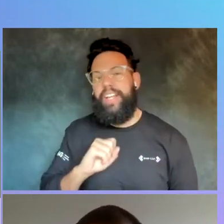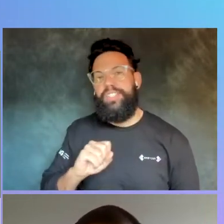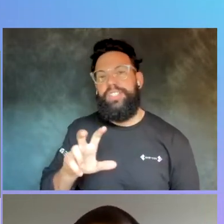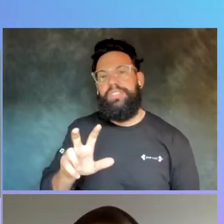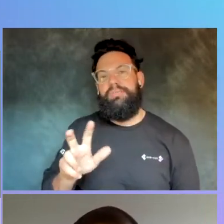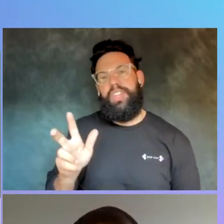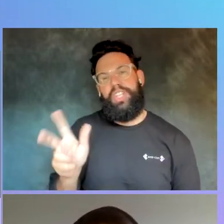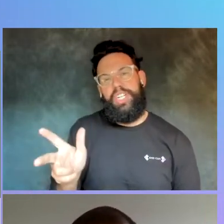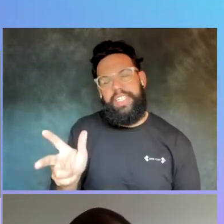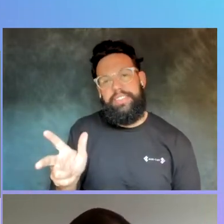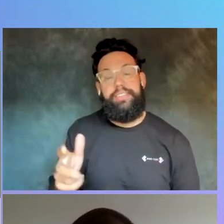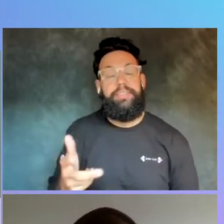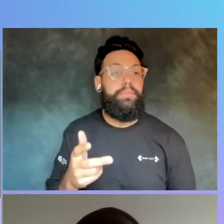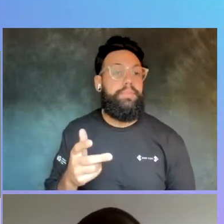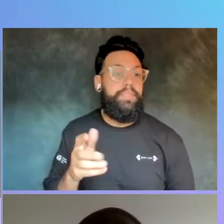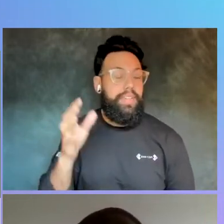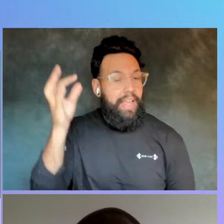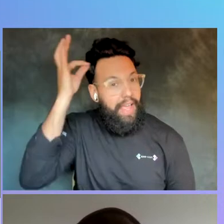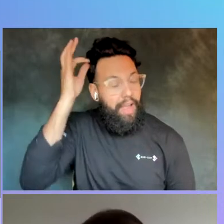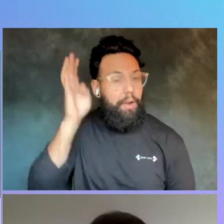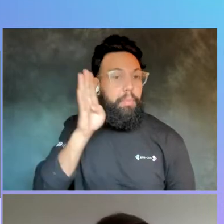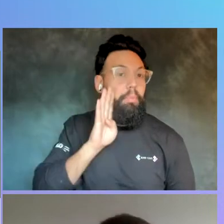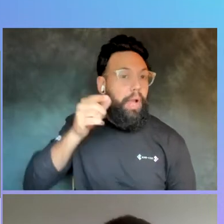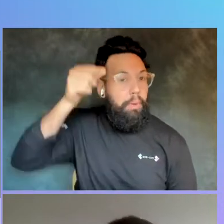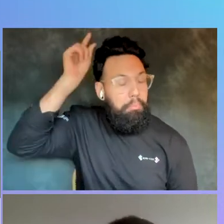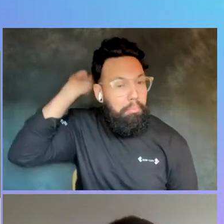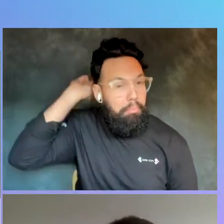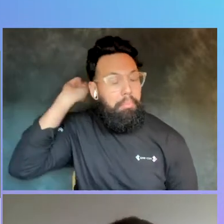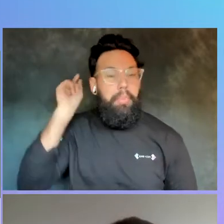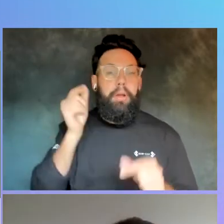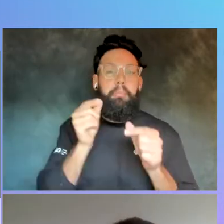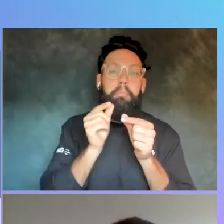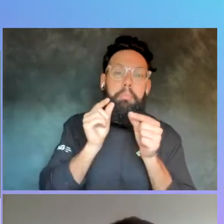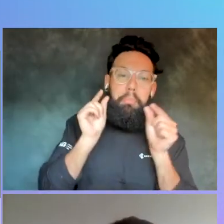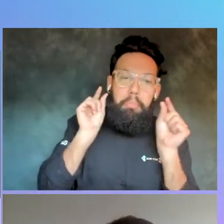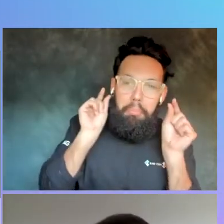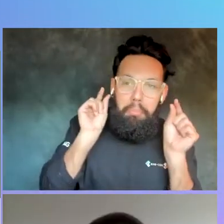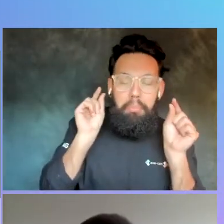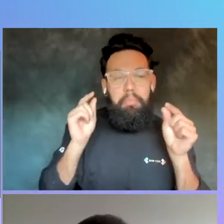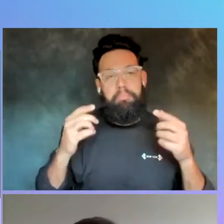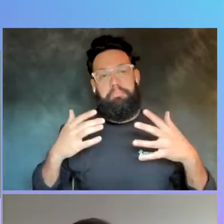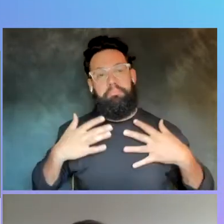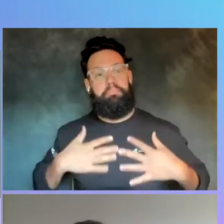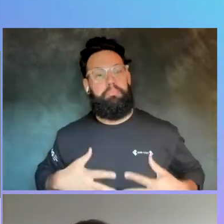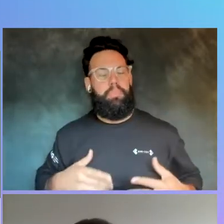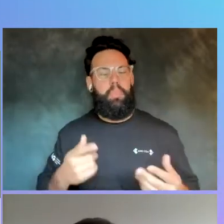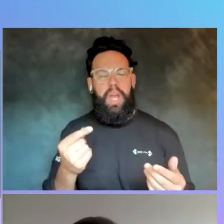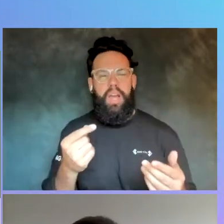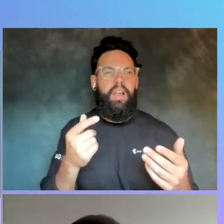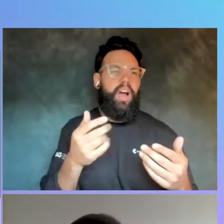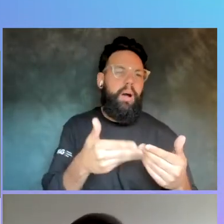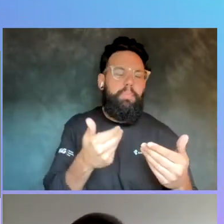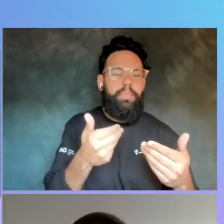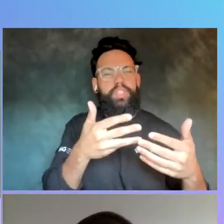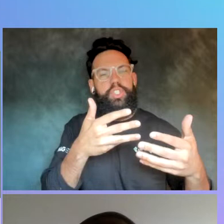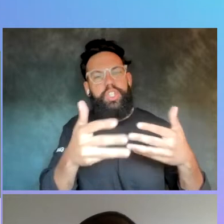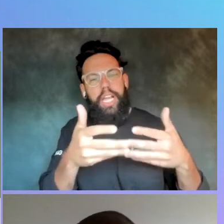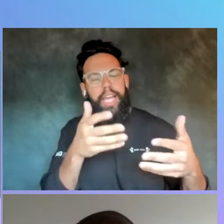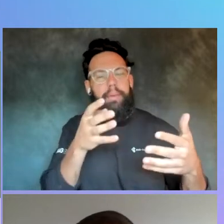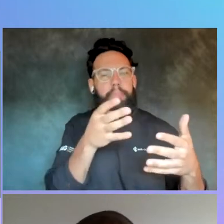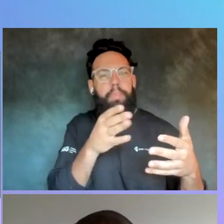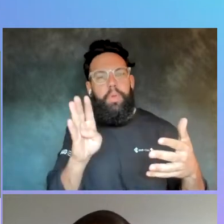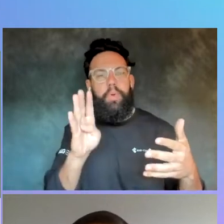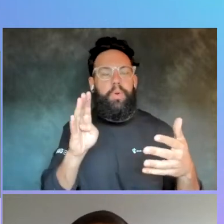brown hair and short beard and mustache. Currently wearing a gray-blue sweater with